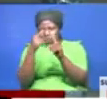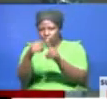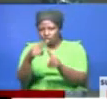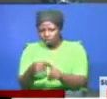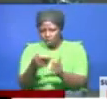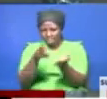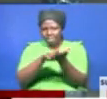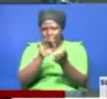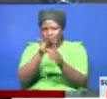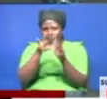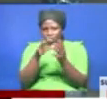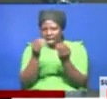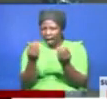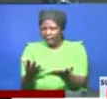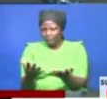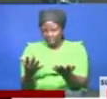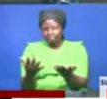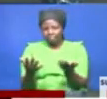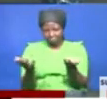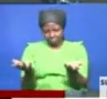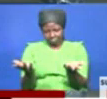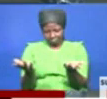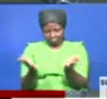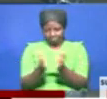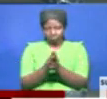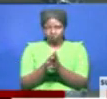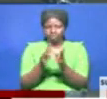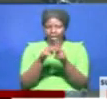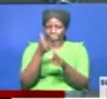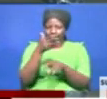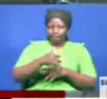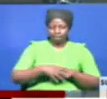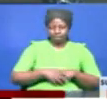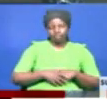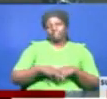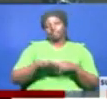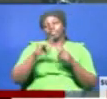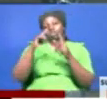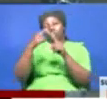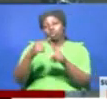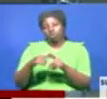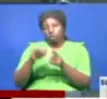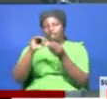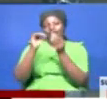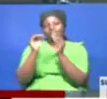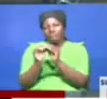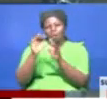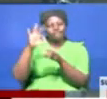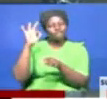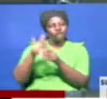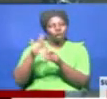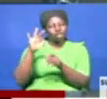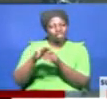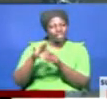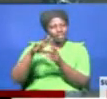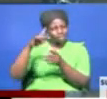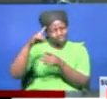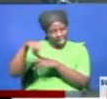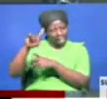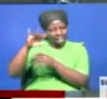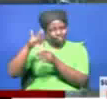Let me start there. What was the total number of registered voters? What were the total total valid votes